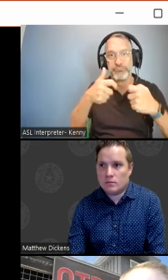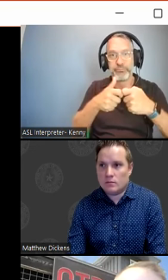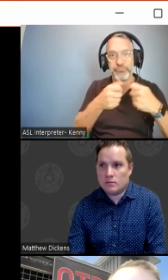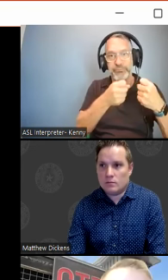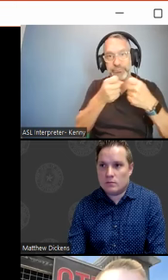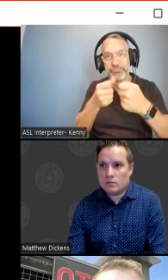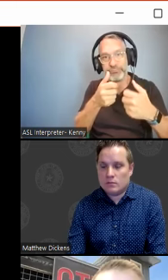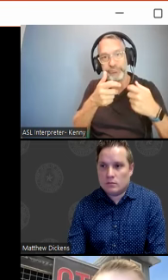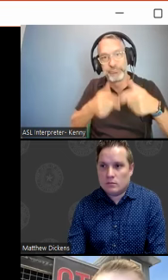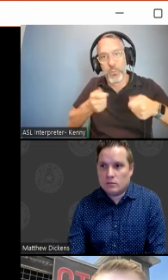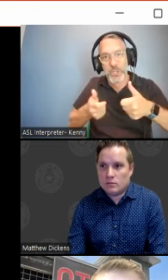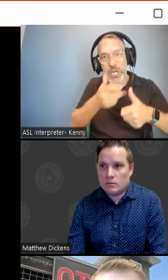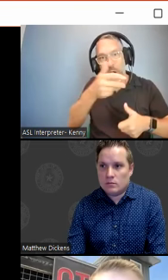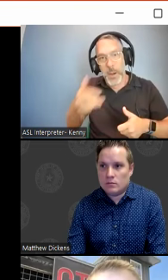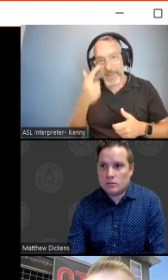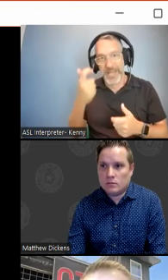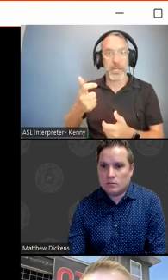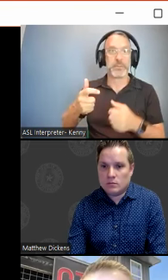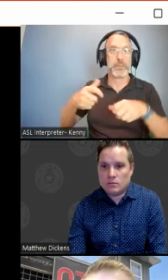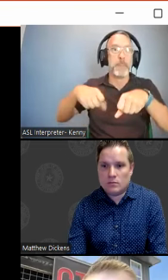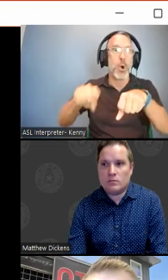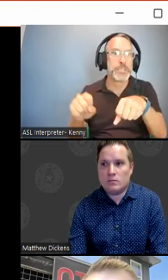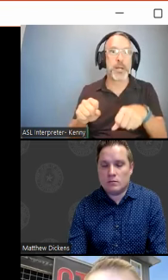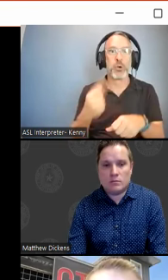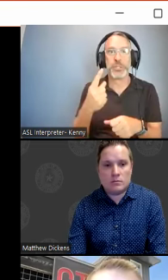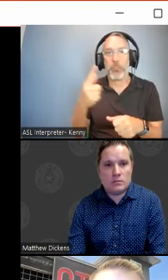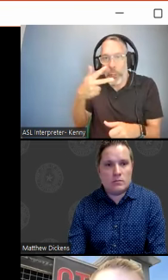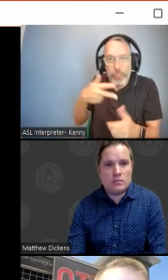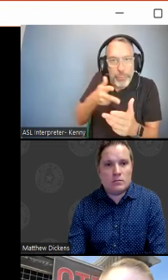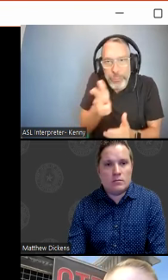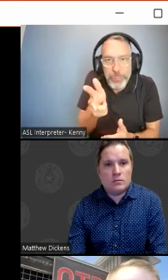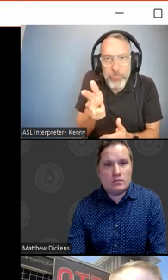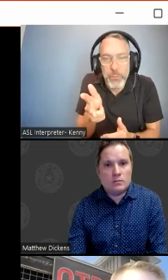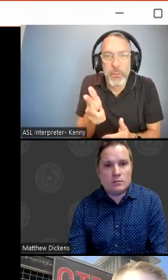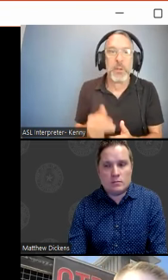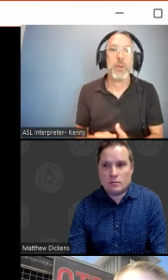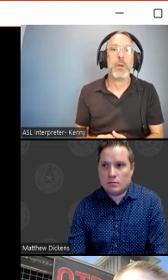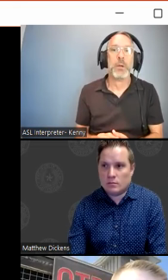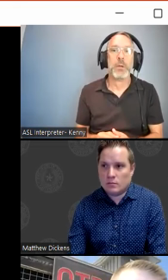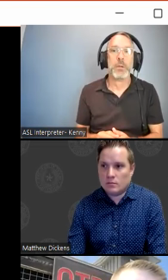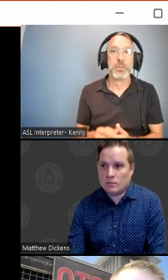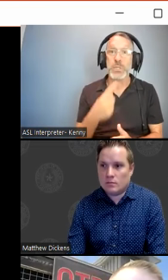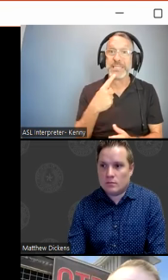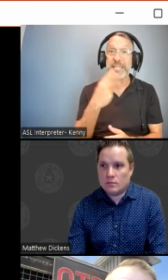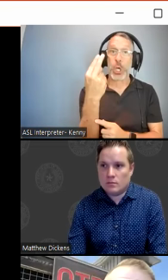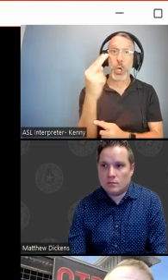ramp because there's a motorcycle parked there or someone squeezed in there where they're supposed to say no